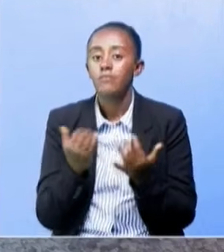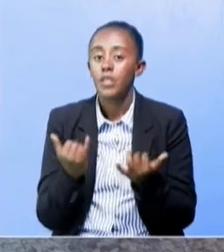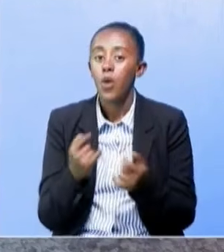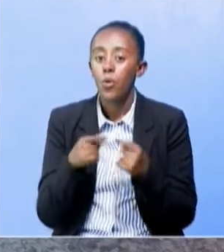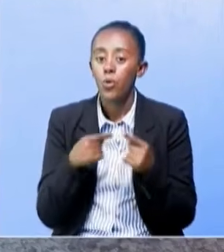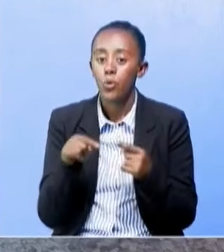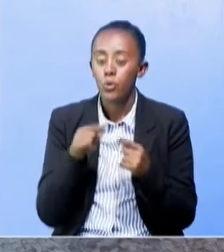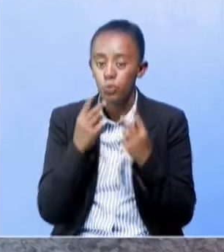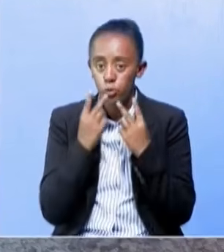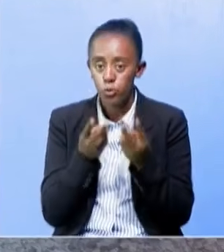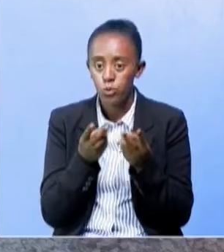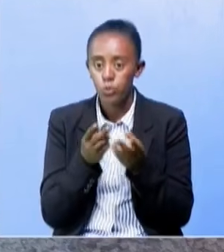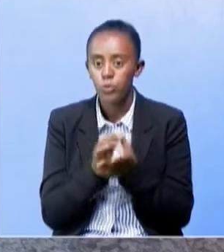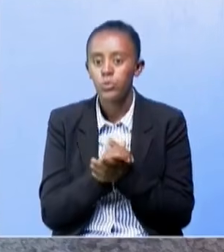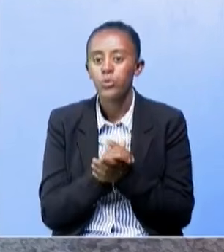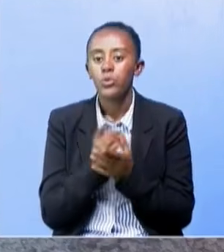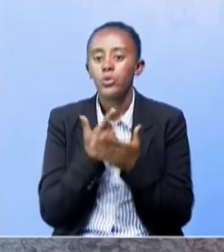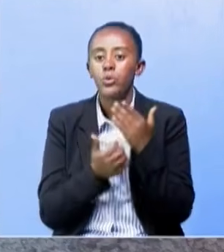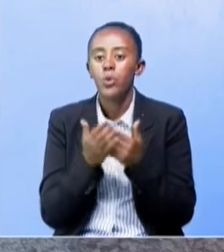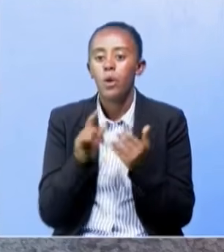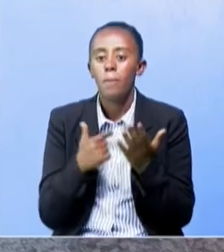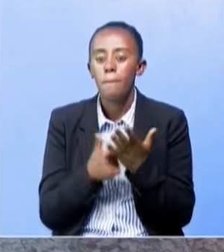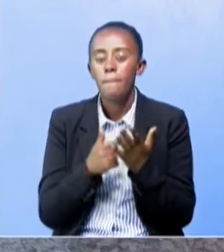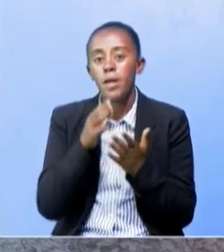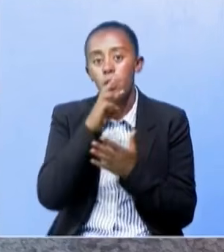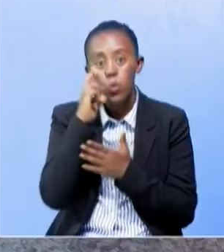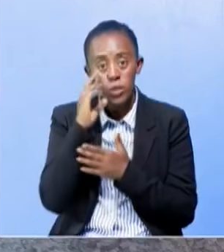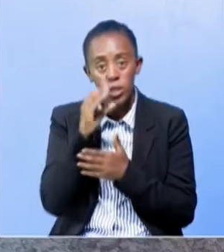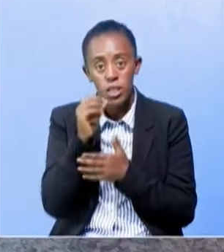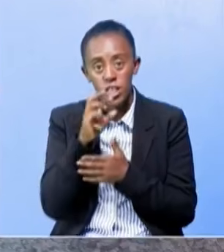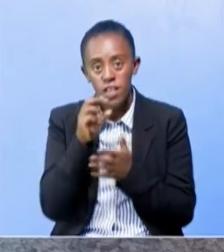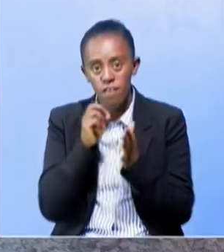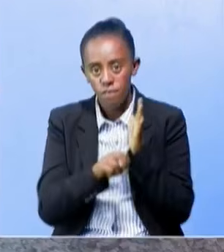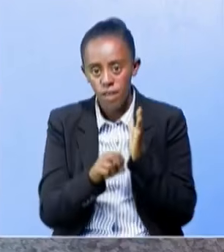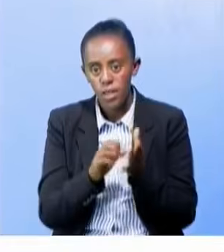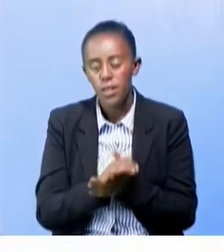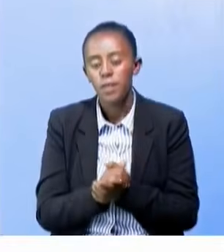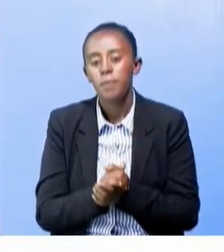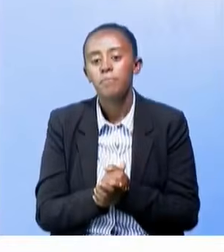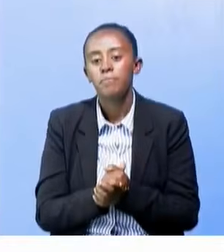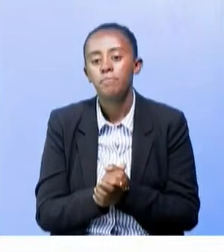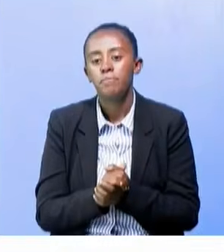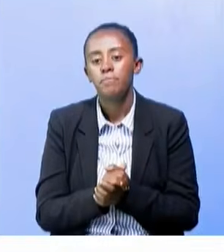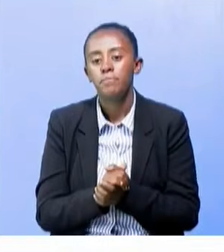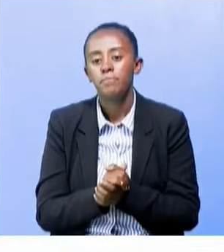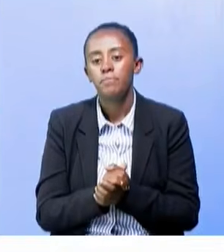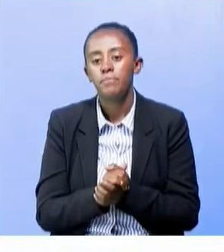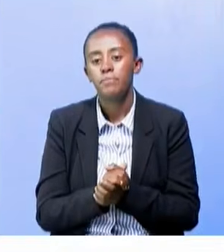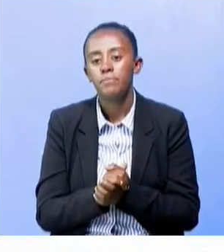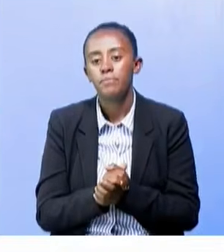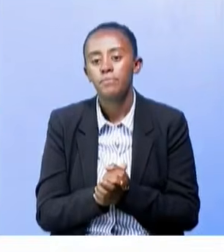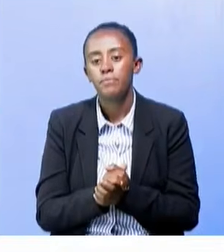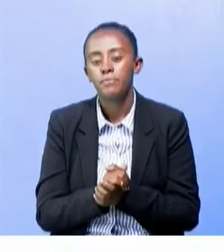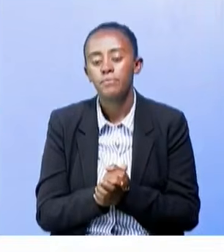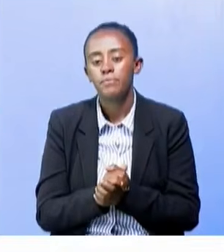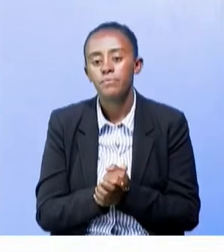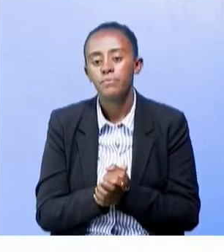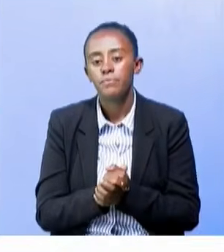to talk about cause and effect. A cause and